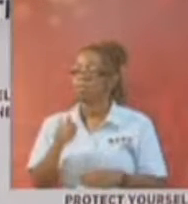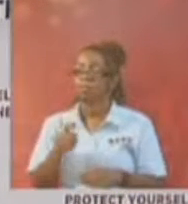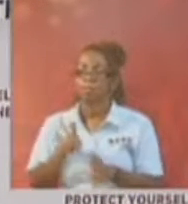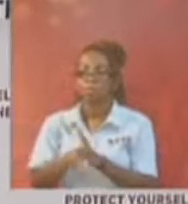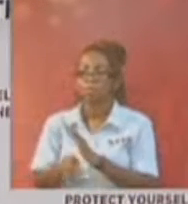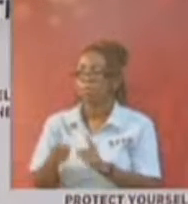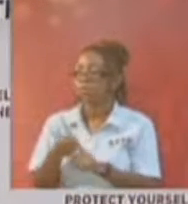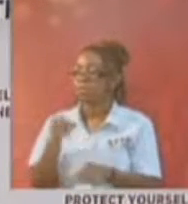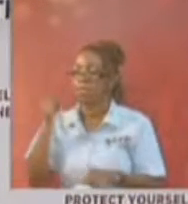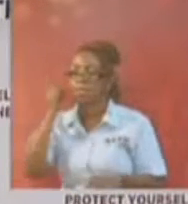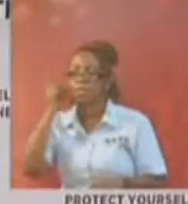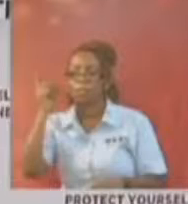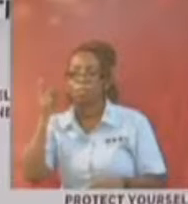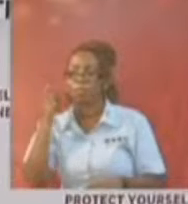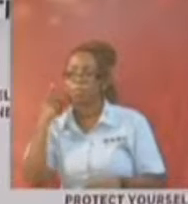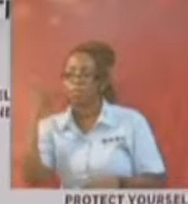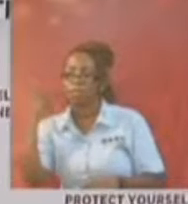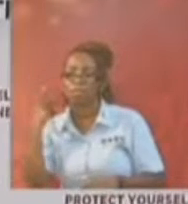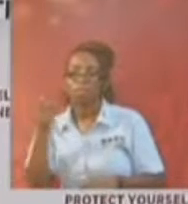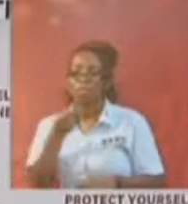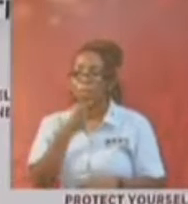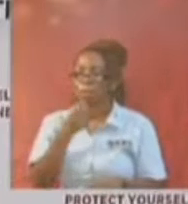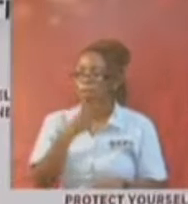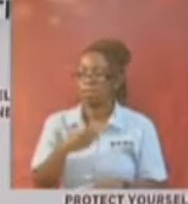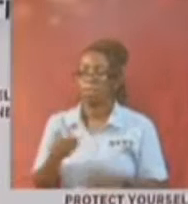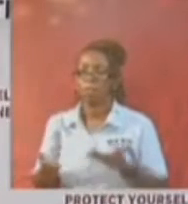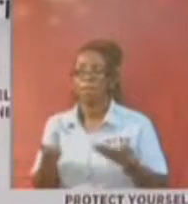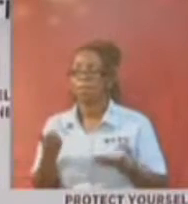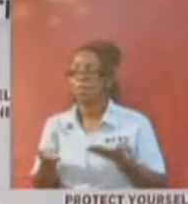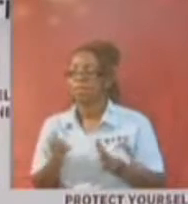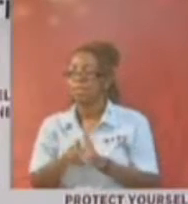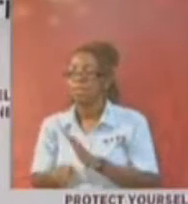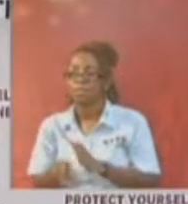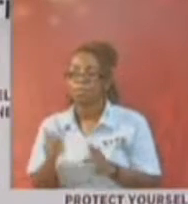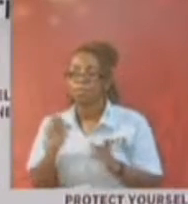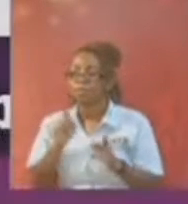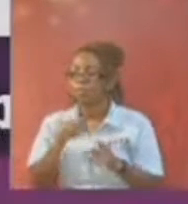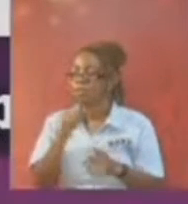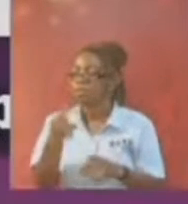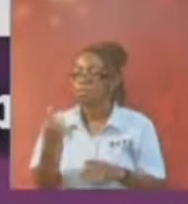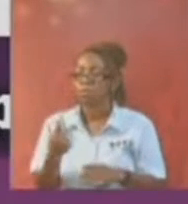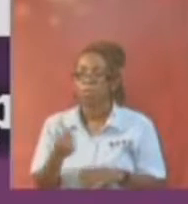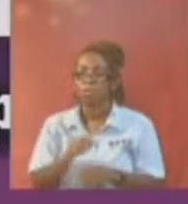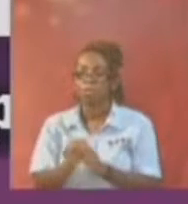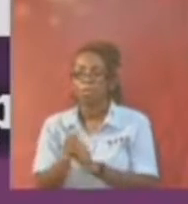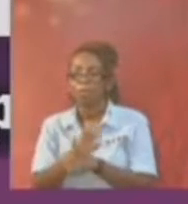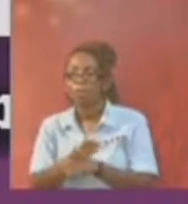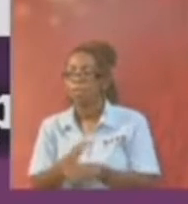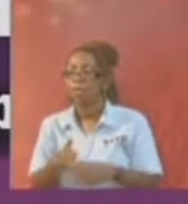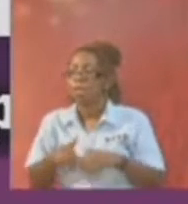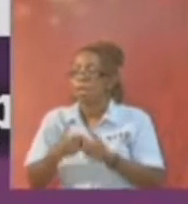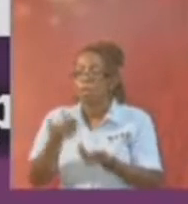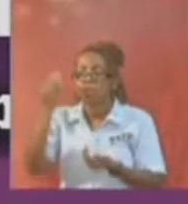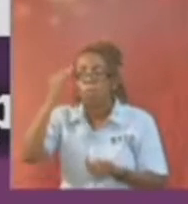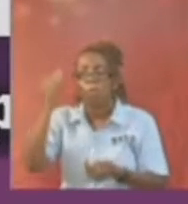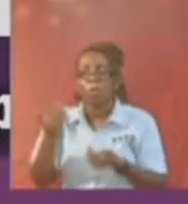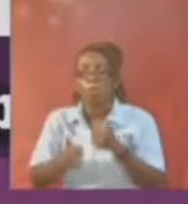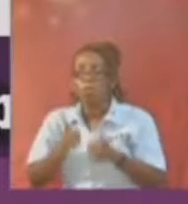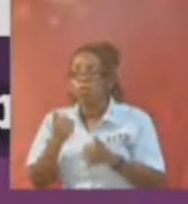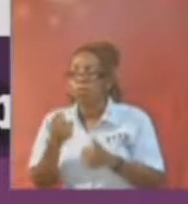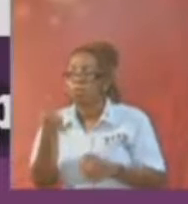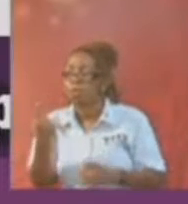disproportionately affected in terms of deaths by COVID-19, and if we saw anything similar with other